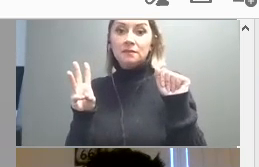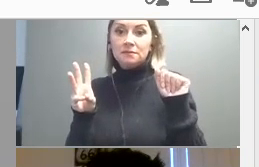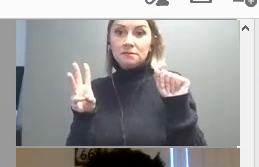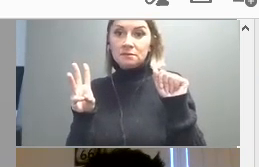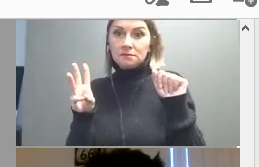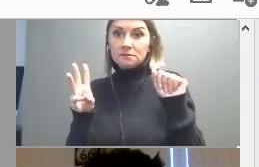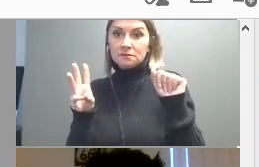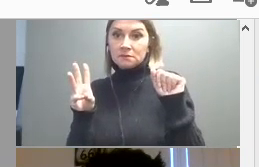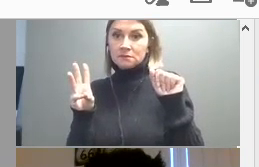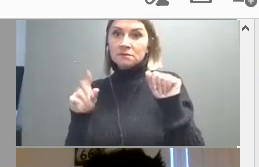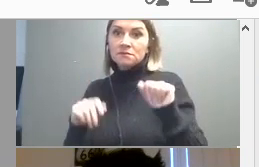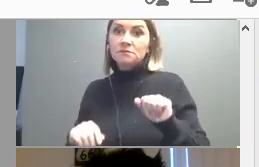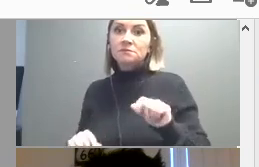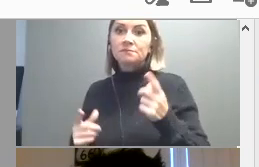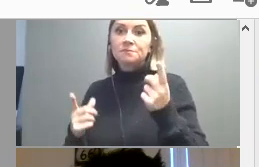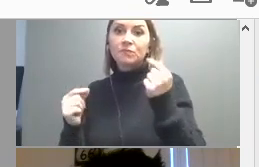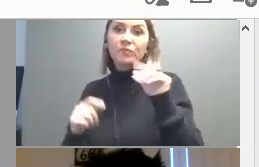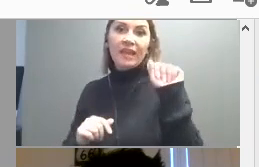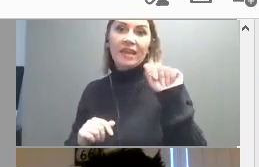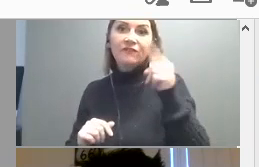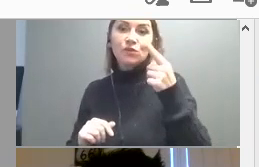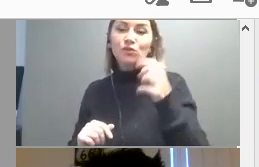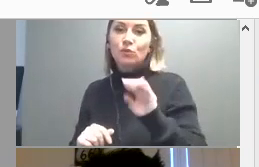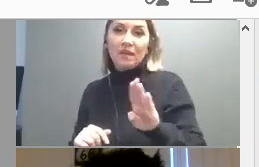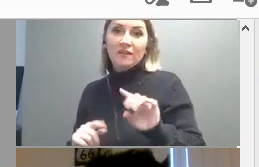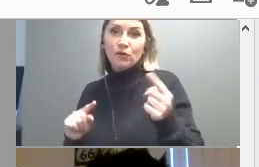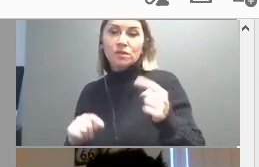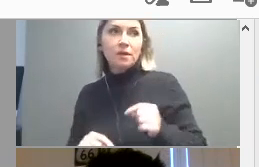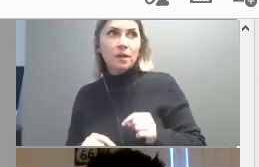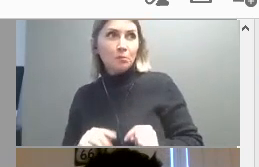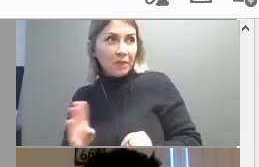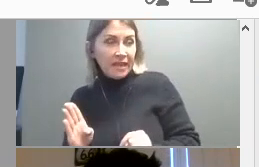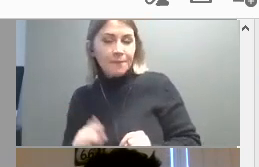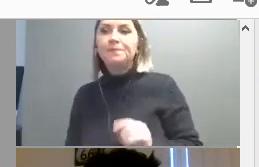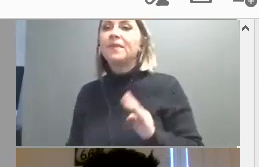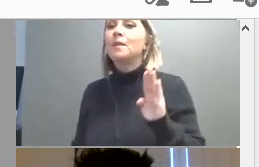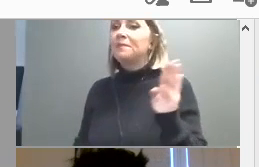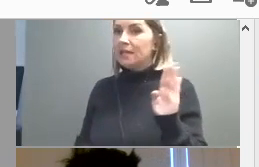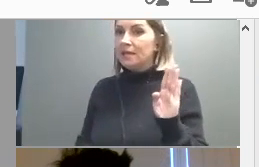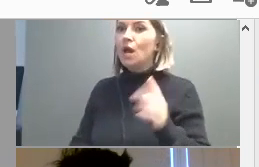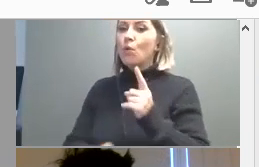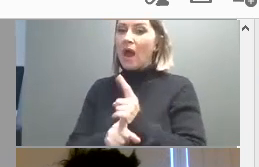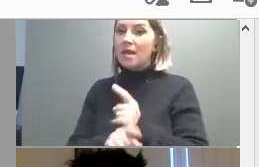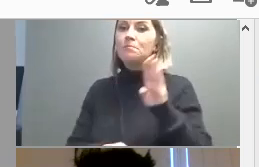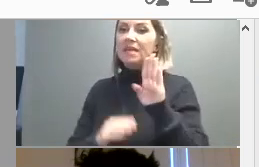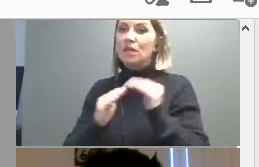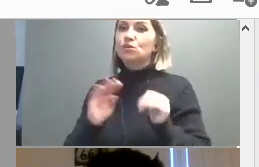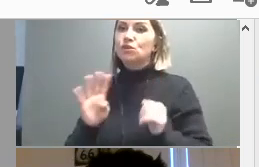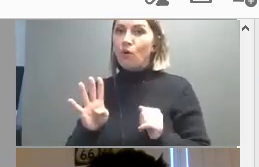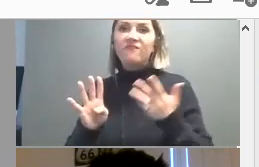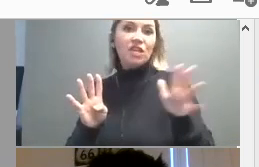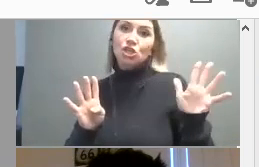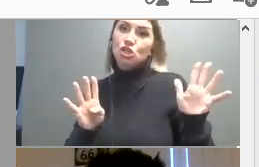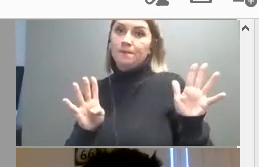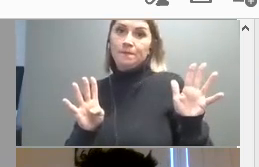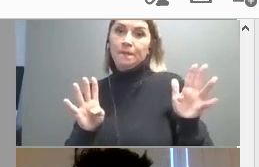would we have explored A first or B first? B. B, right? So we get B equals to 4, we are done.